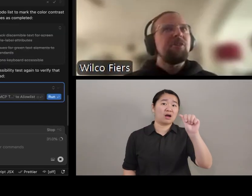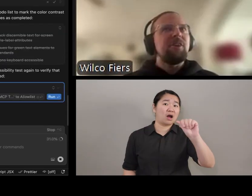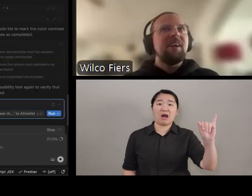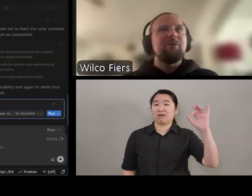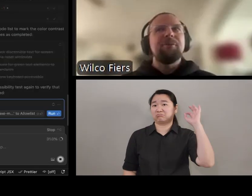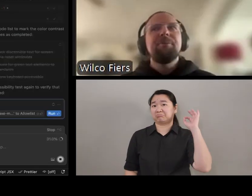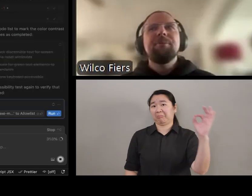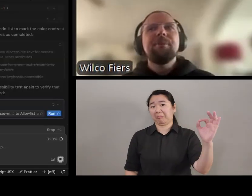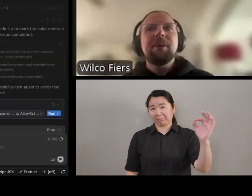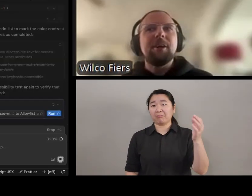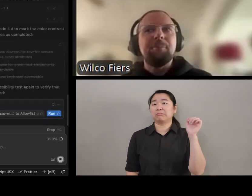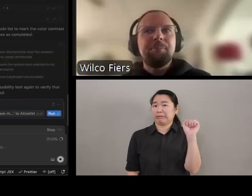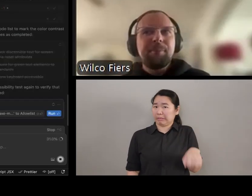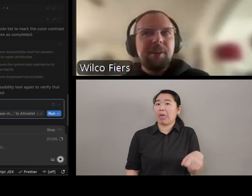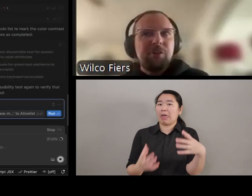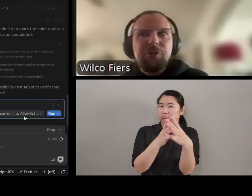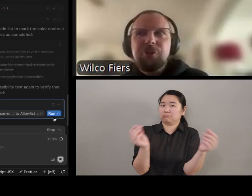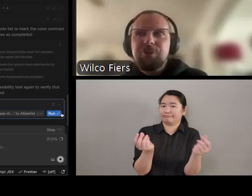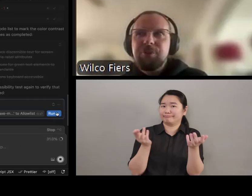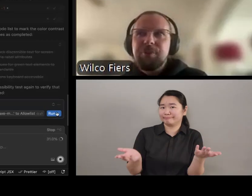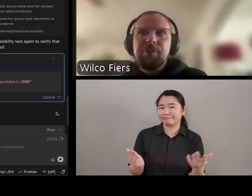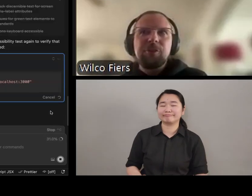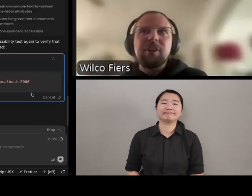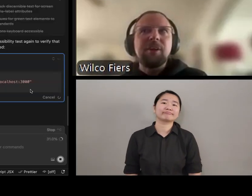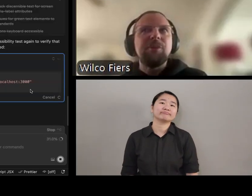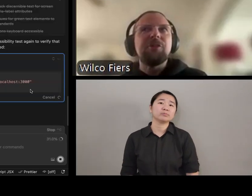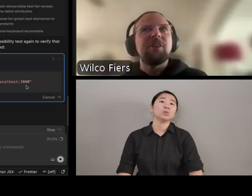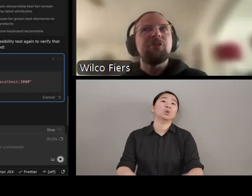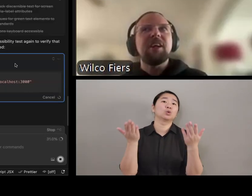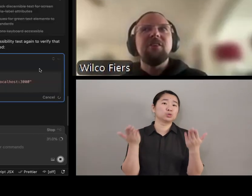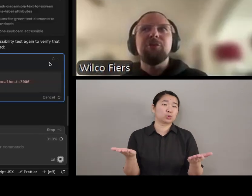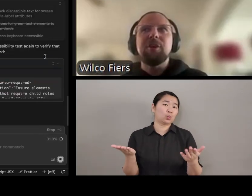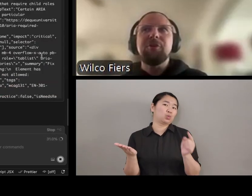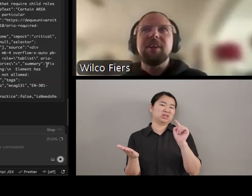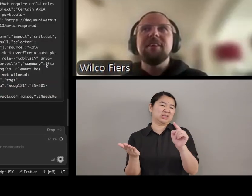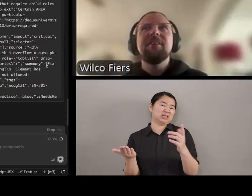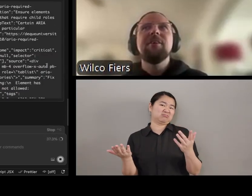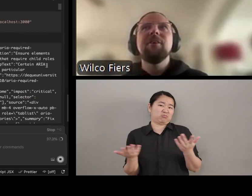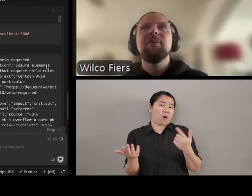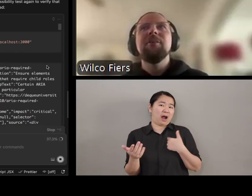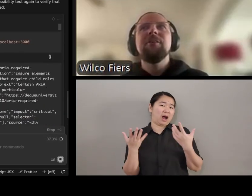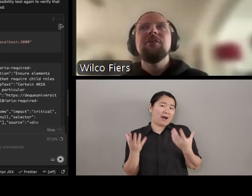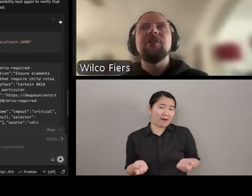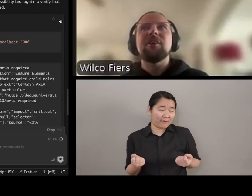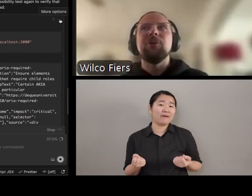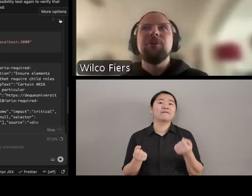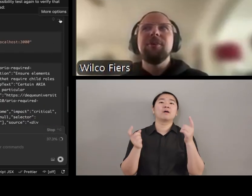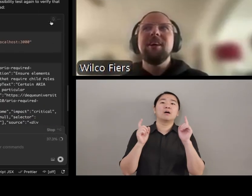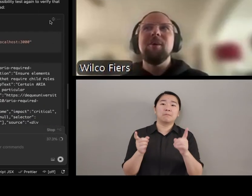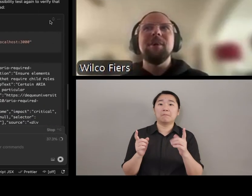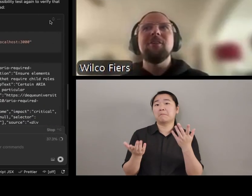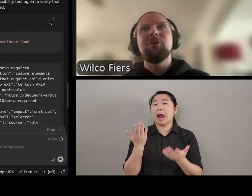And that is all I have. It looks like it wants another scan to verify. Isn't that